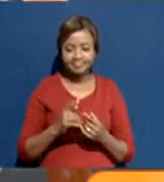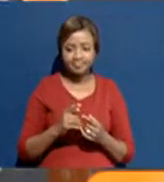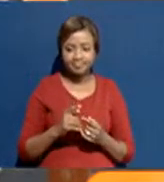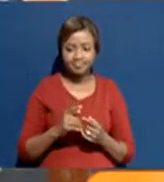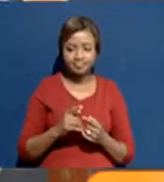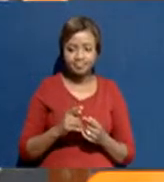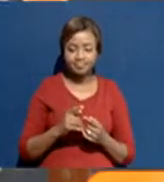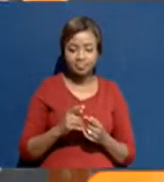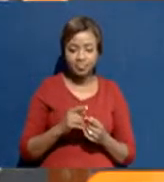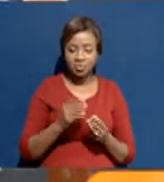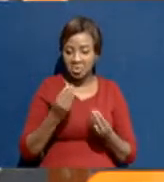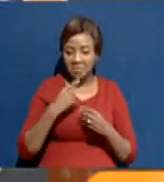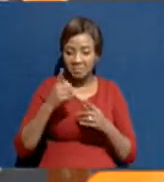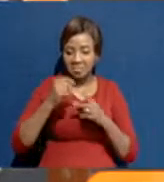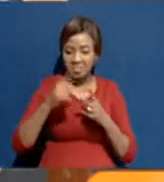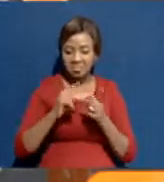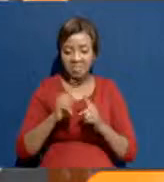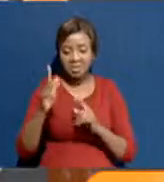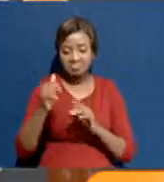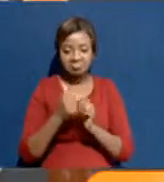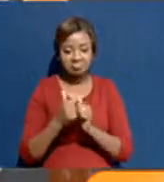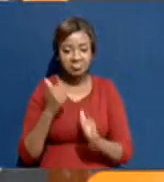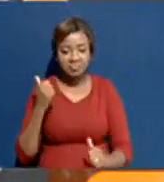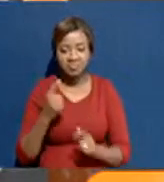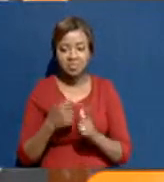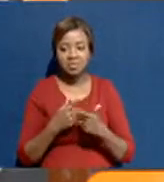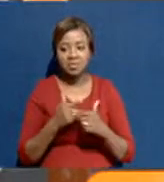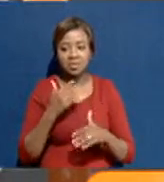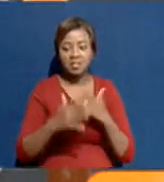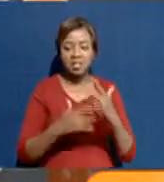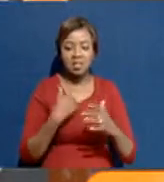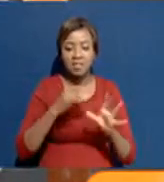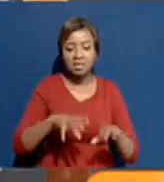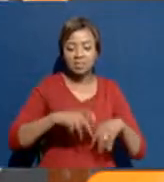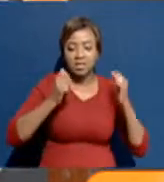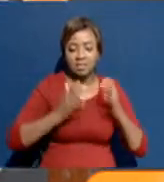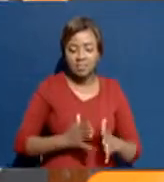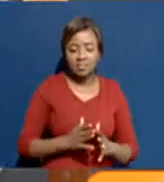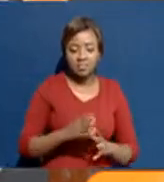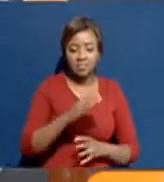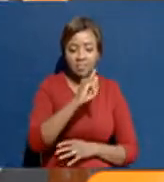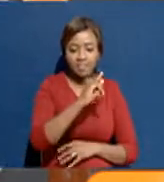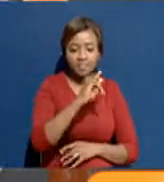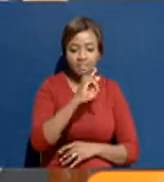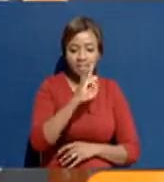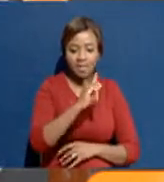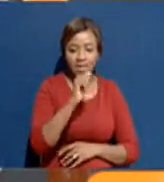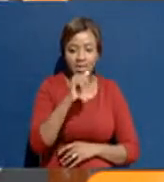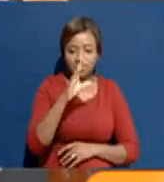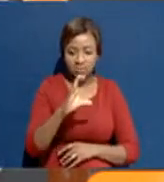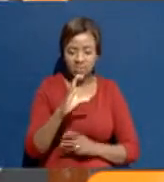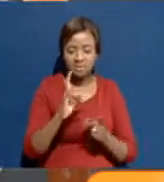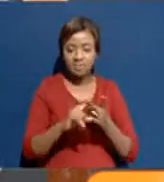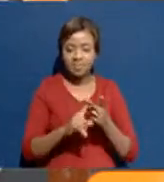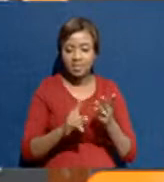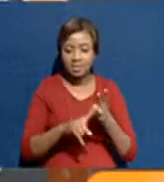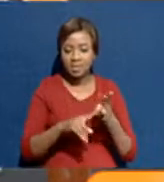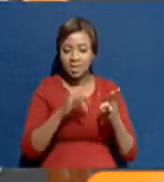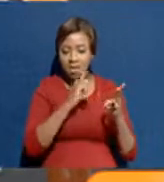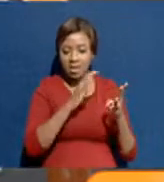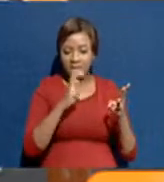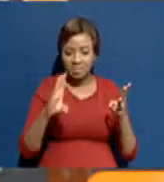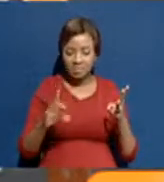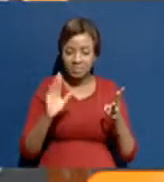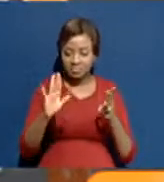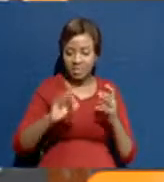he refused. And then, of course, I became chairman of IIC with the support, and even IBC with the support. So